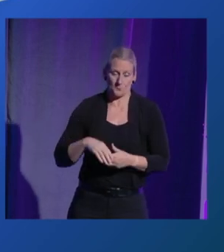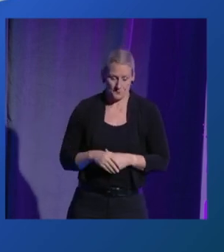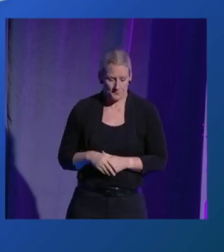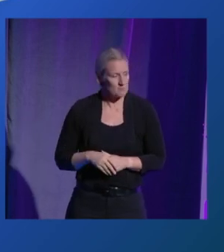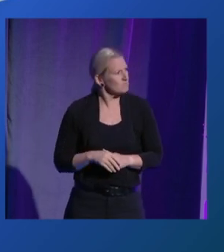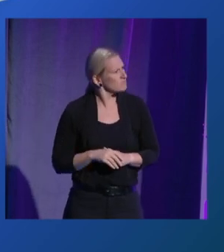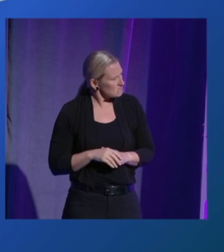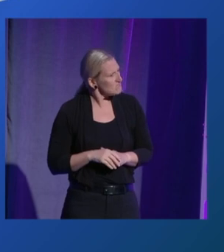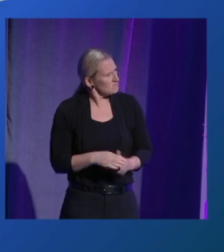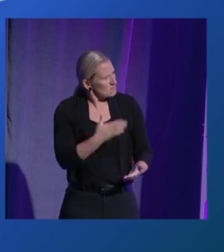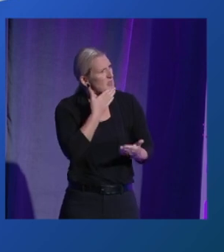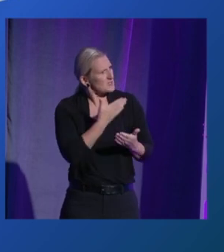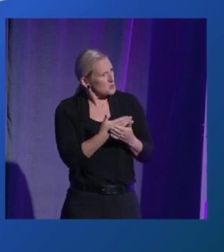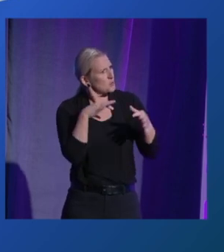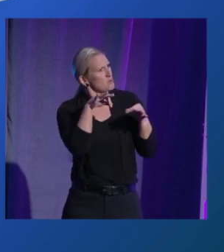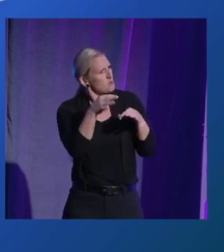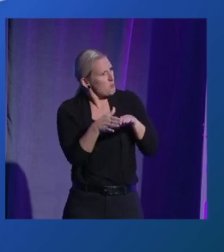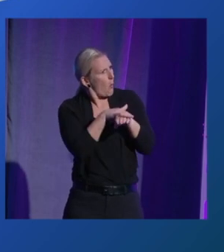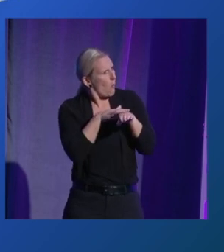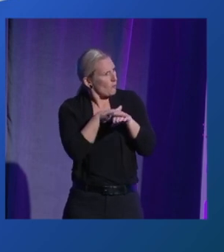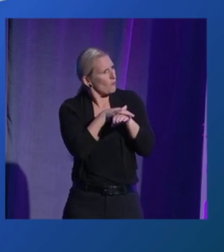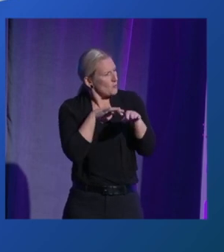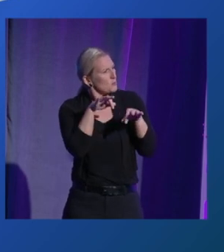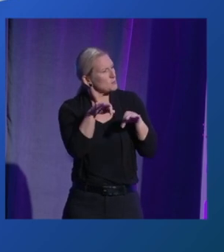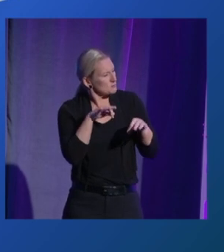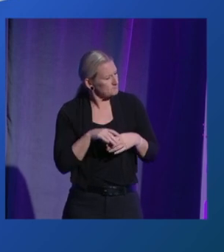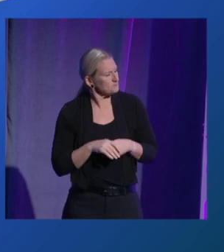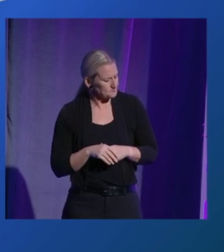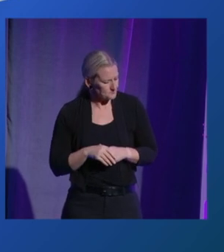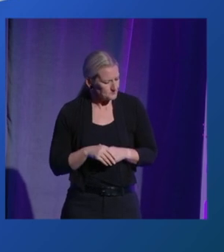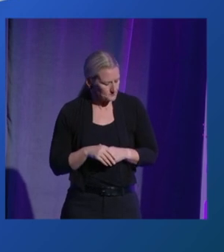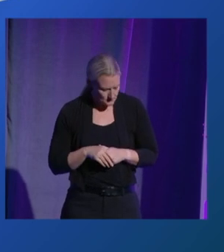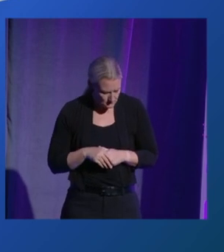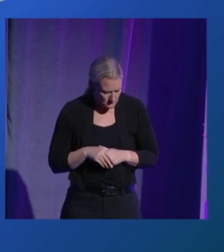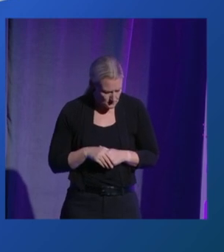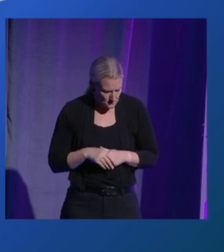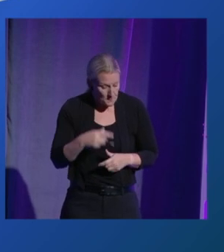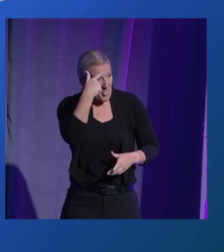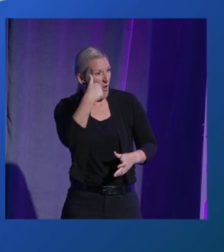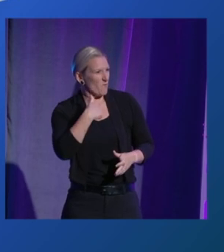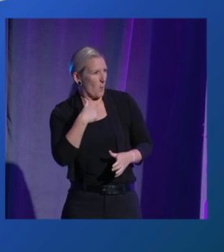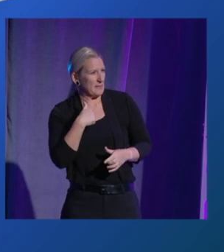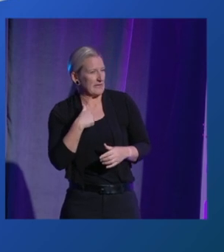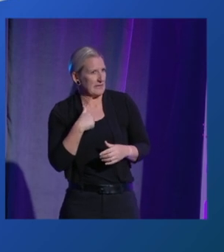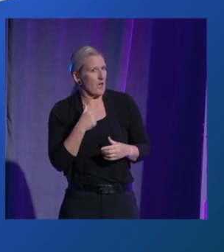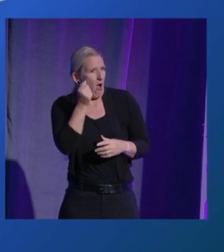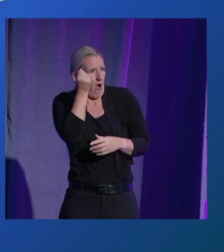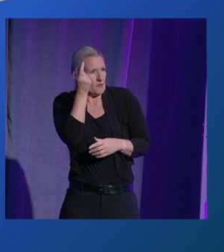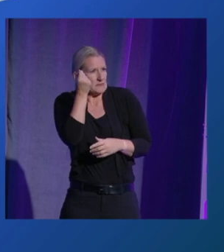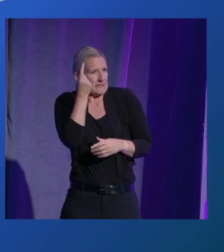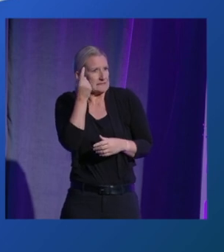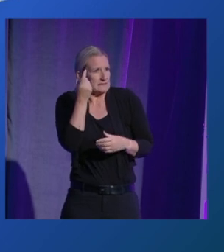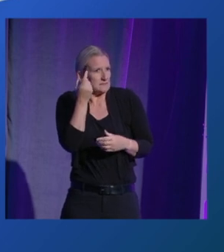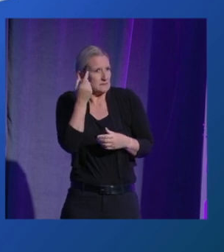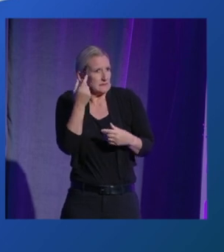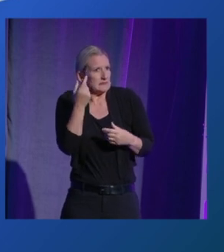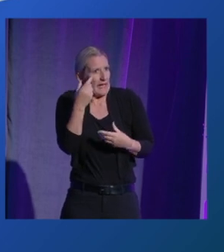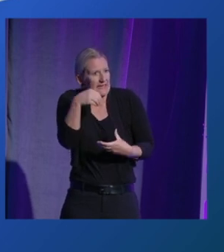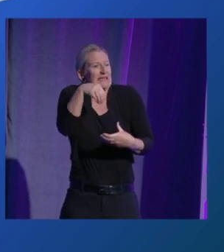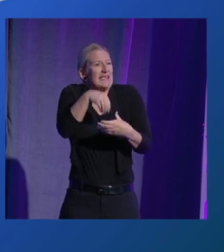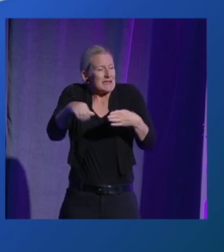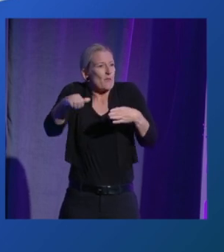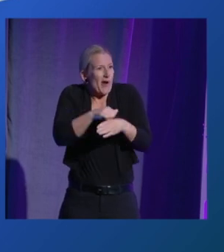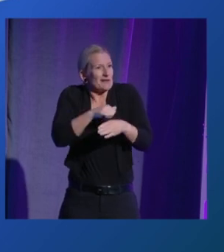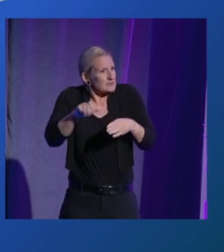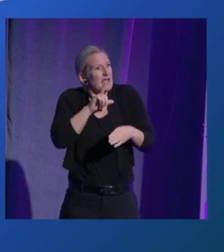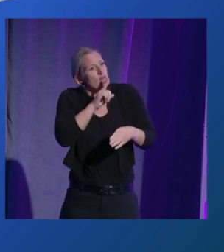overview um and um I know for me understanding it in practice is always really helpful to to understand something